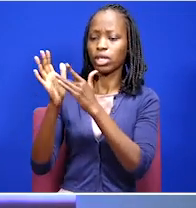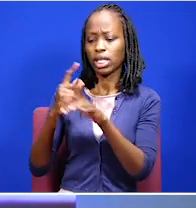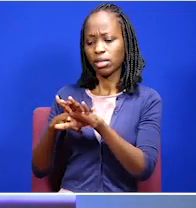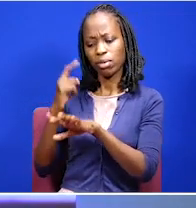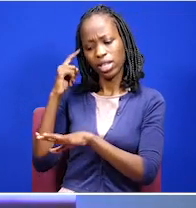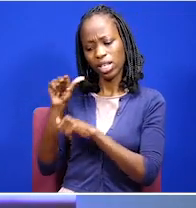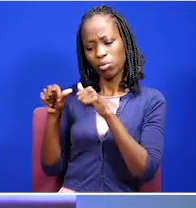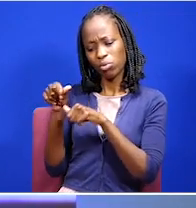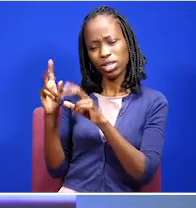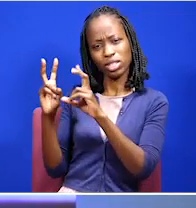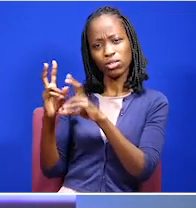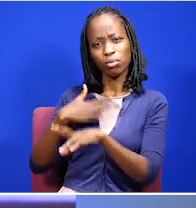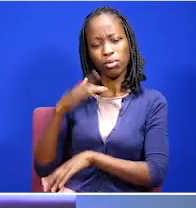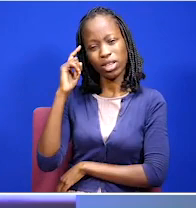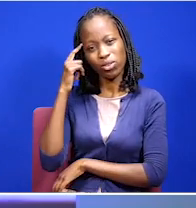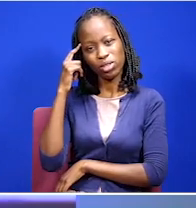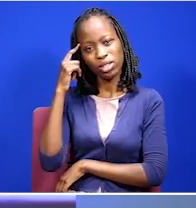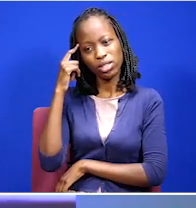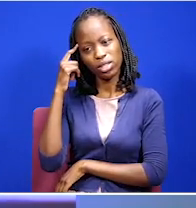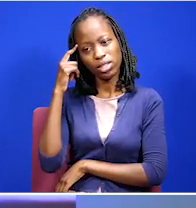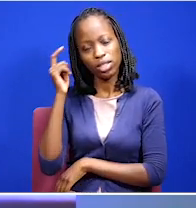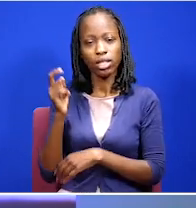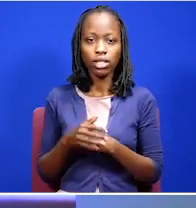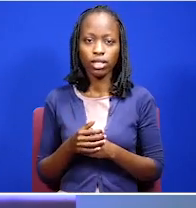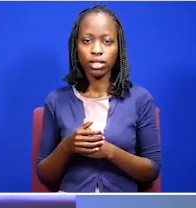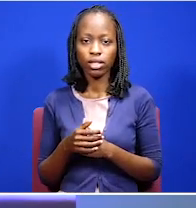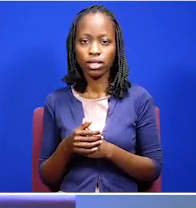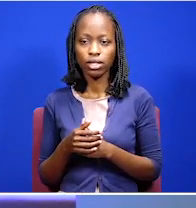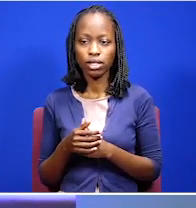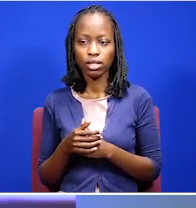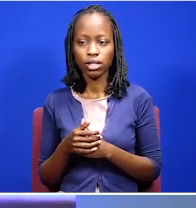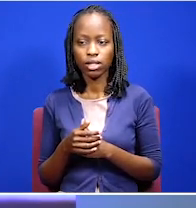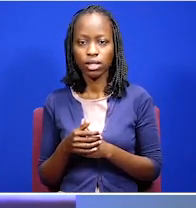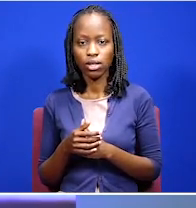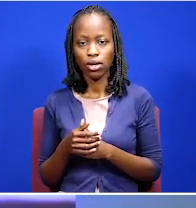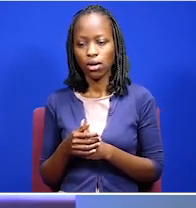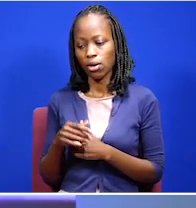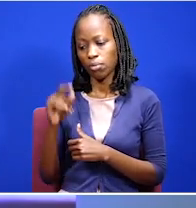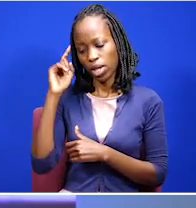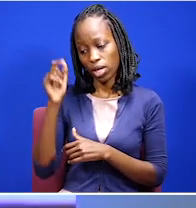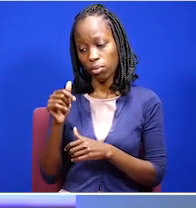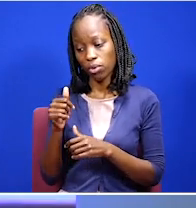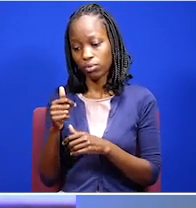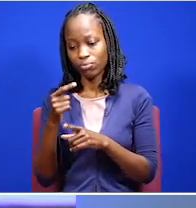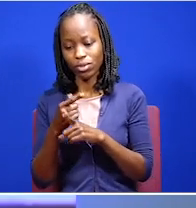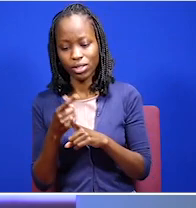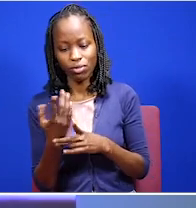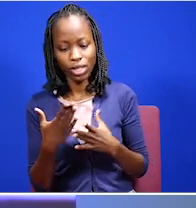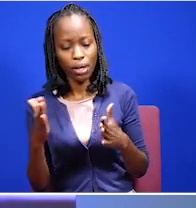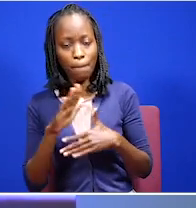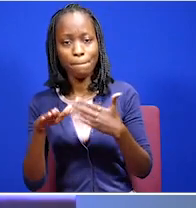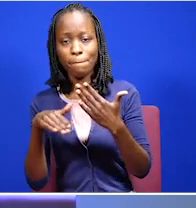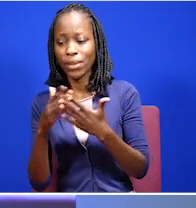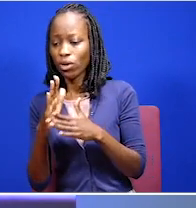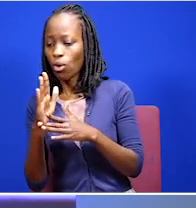about this topic, I thought, or should it be something? So I came up with something else and something else. But each one